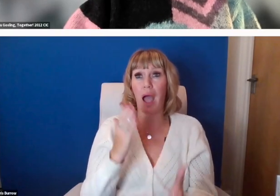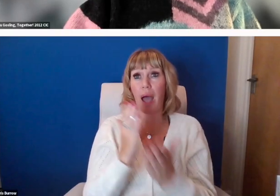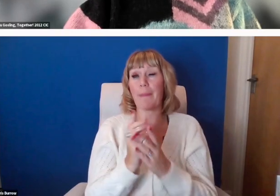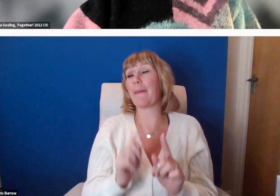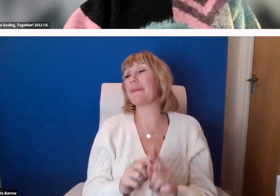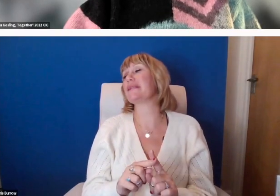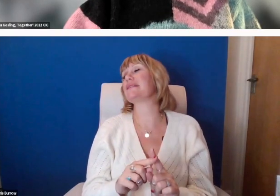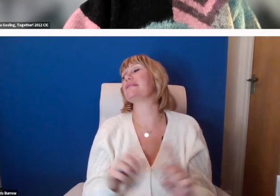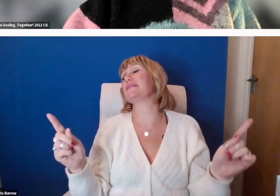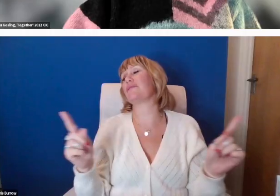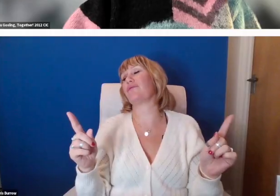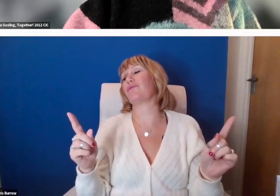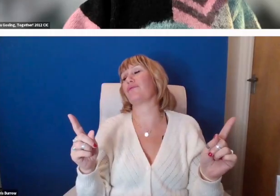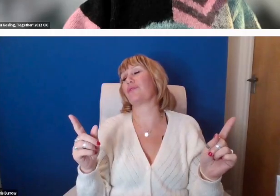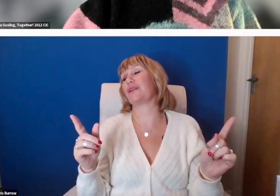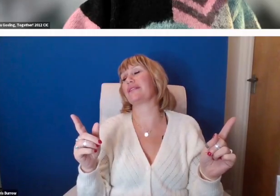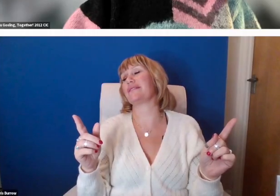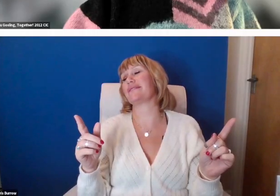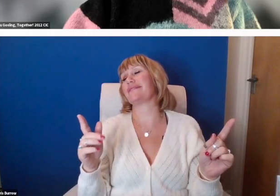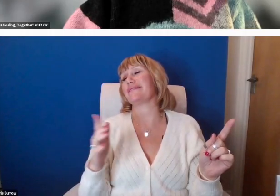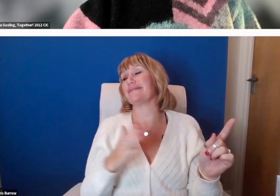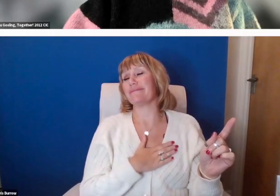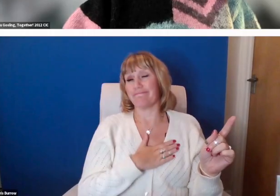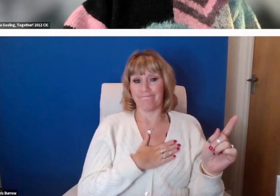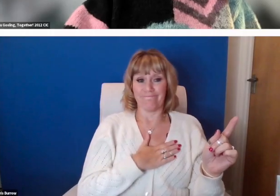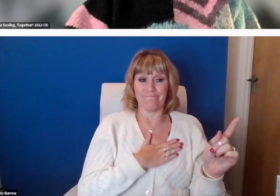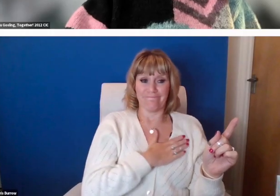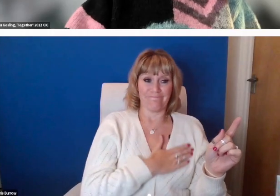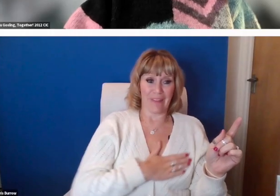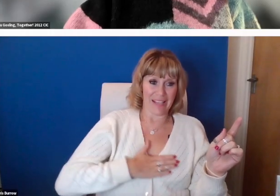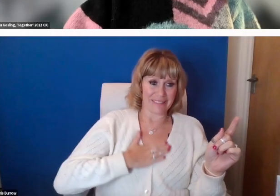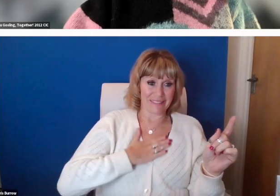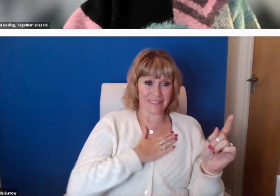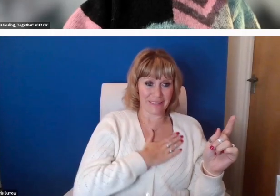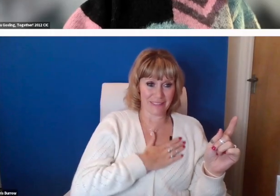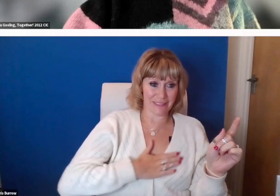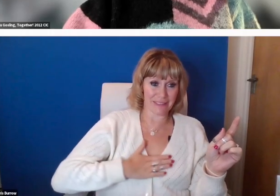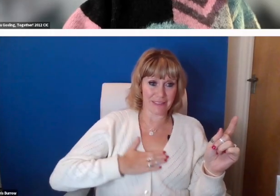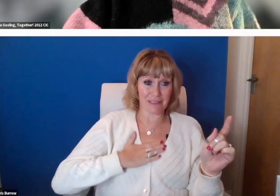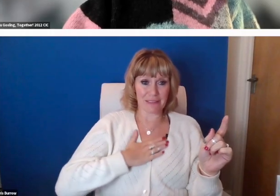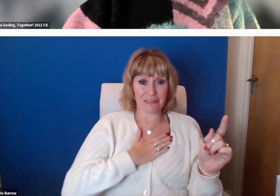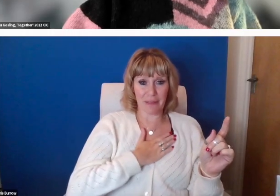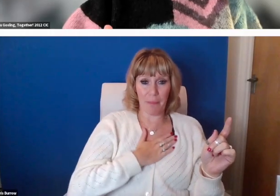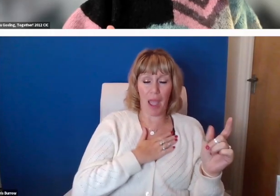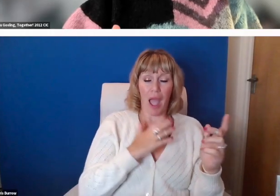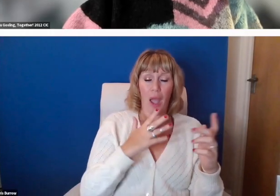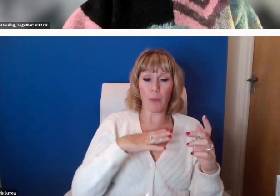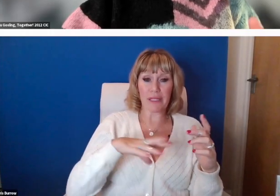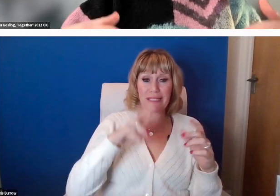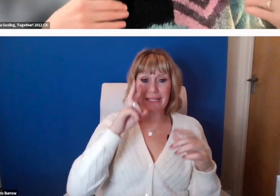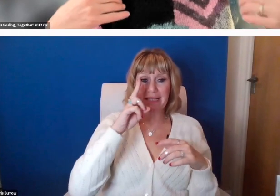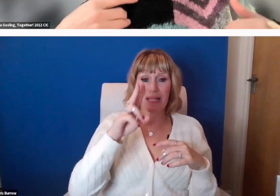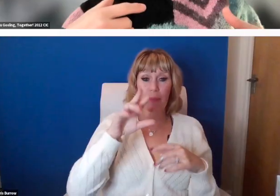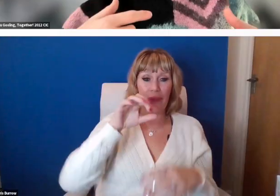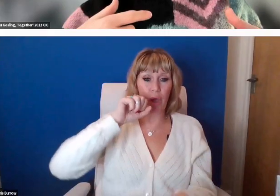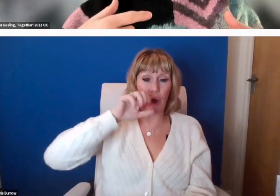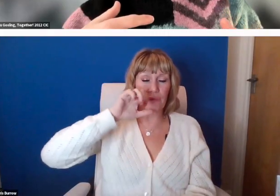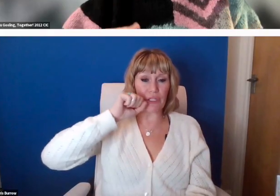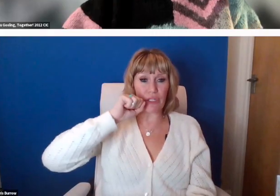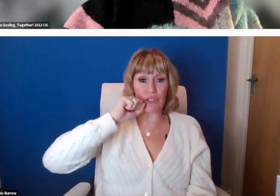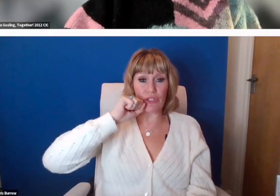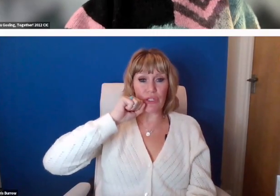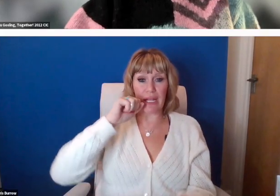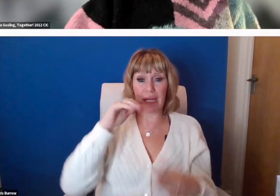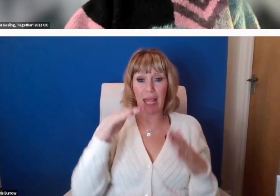place. So I wanted to show something where the orange that was on my, in Housebound, I have a sort of bright orange